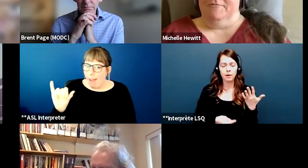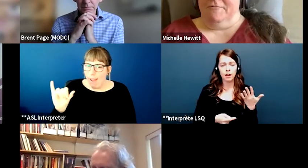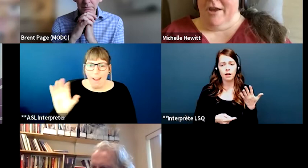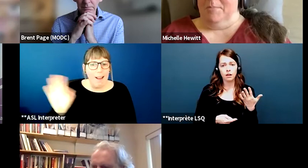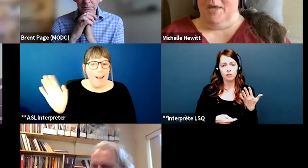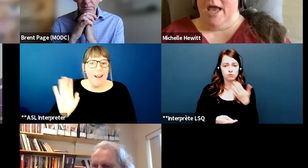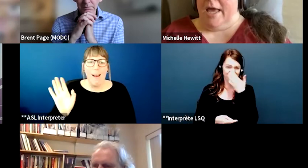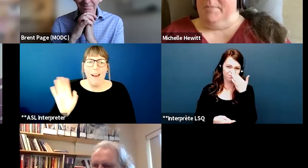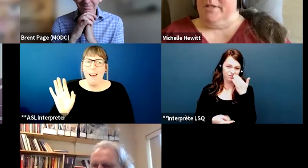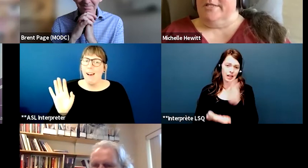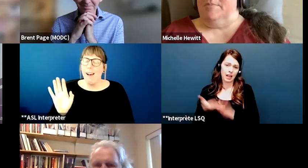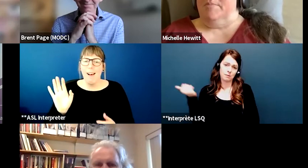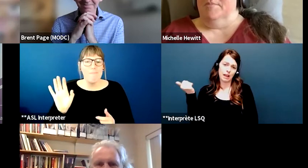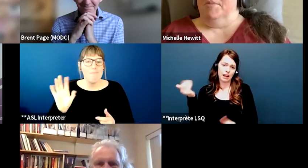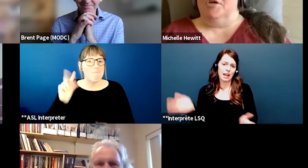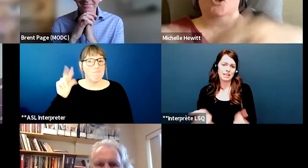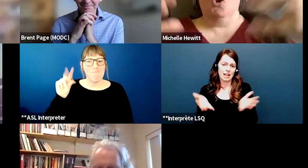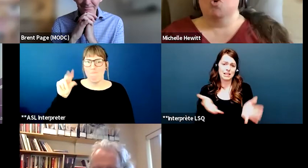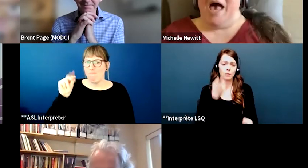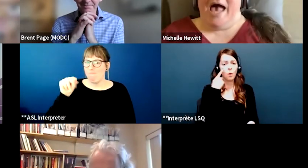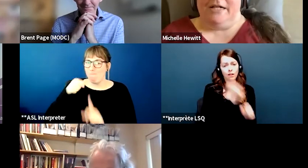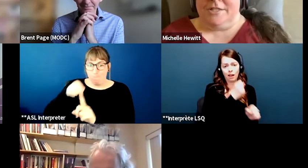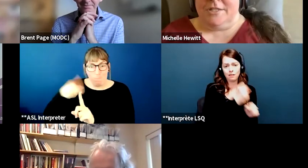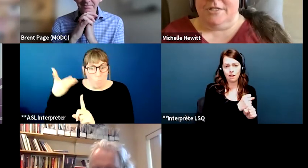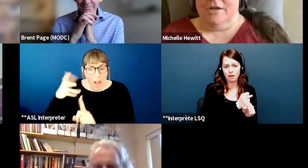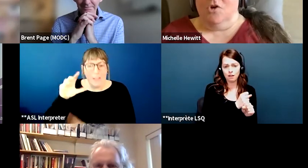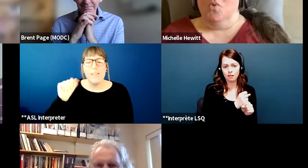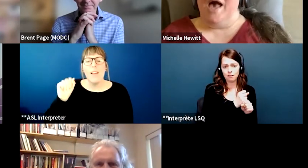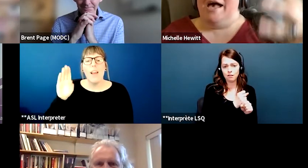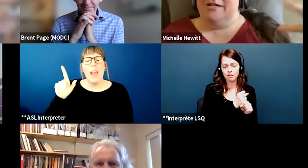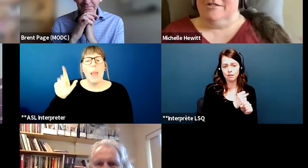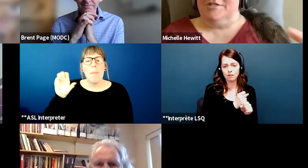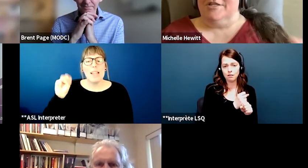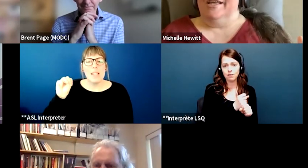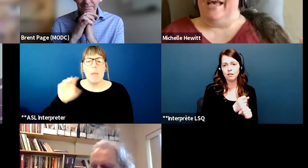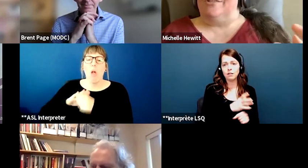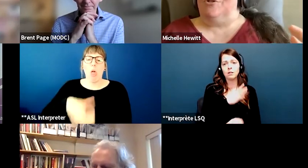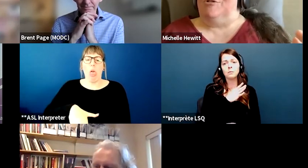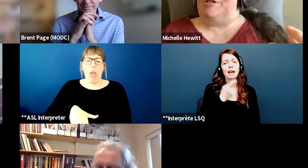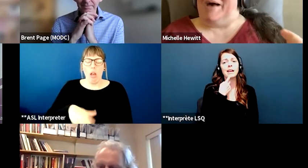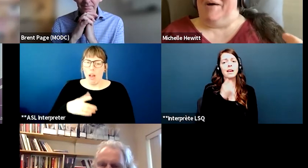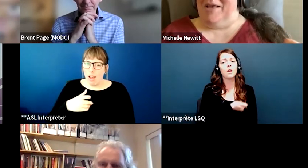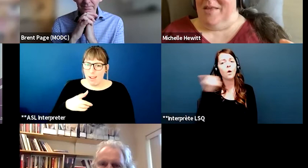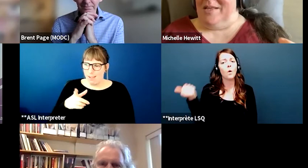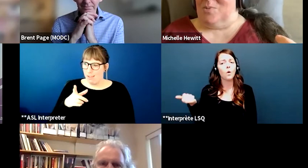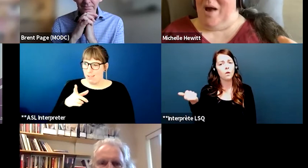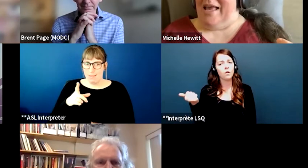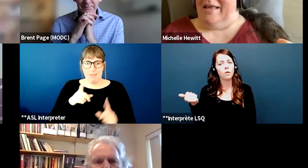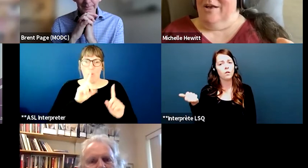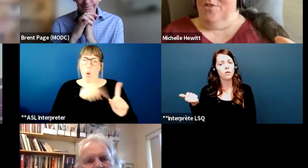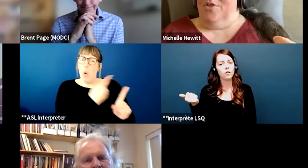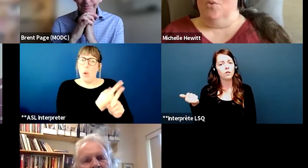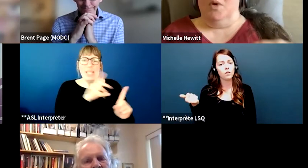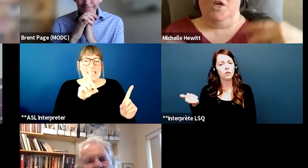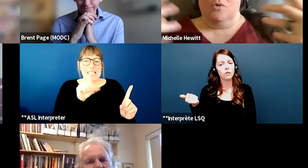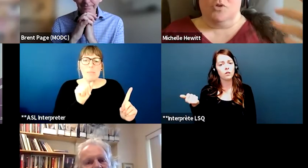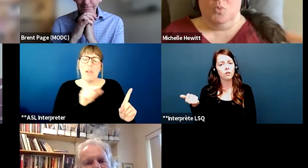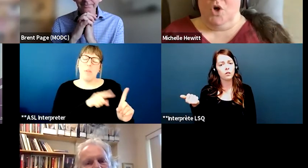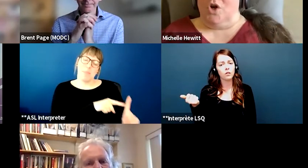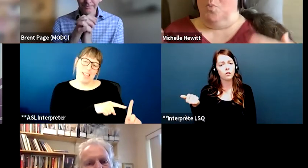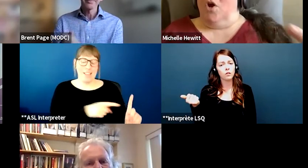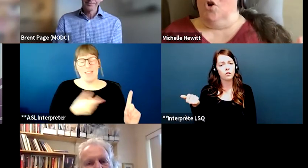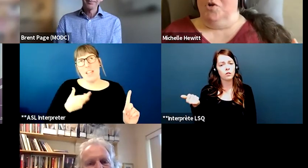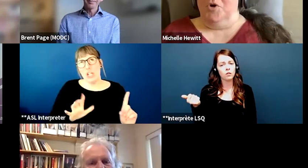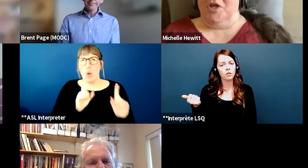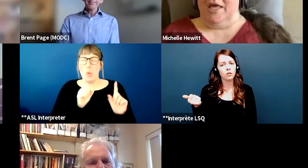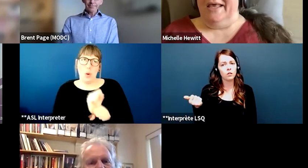old frenemy ableism, because who else gets talked about in this way, that we go to